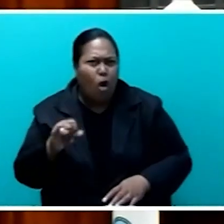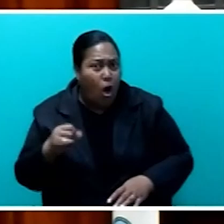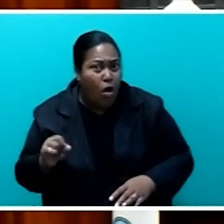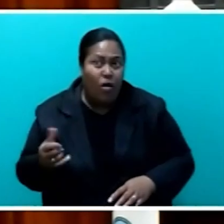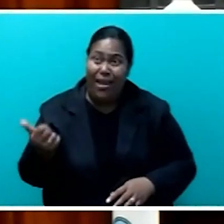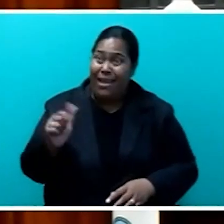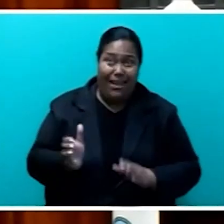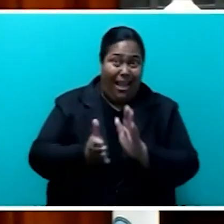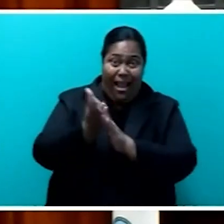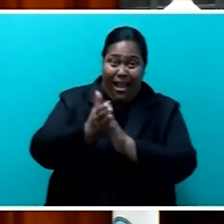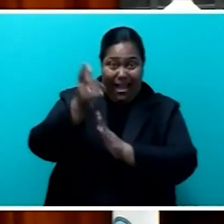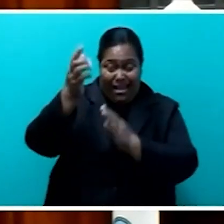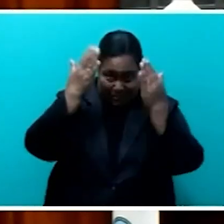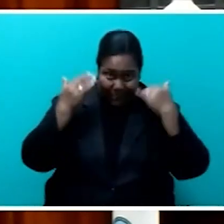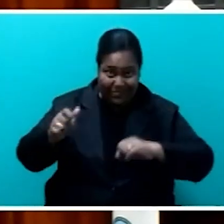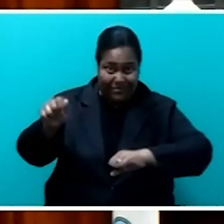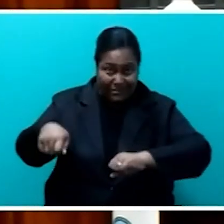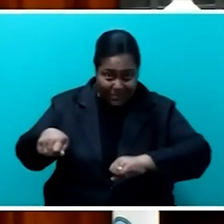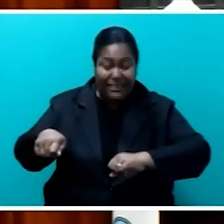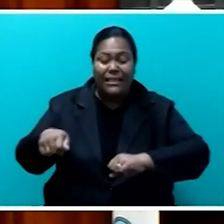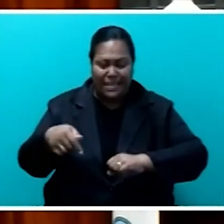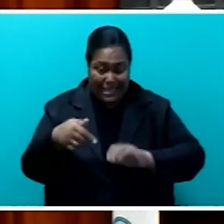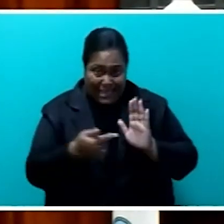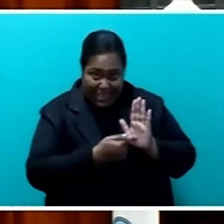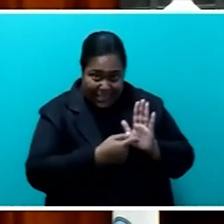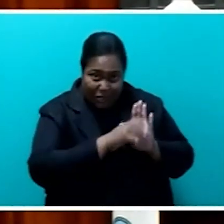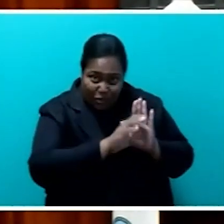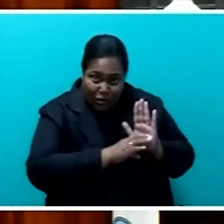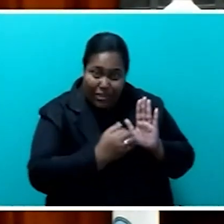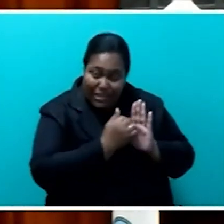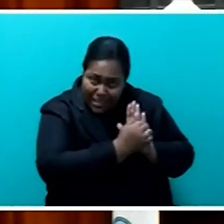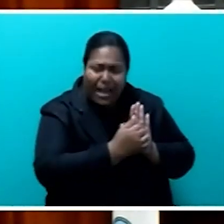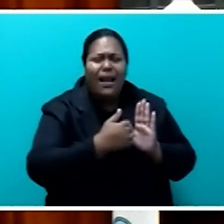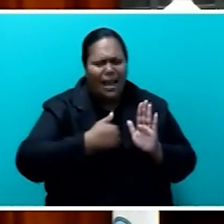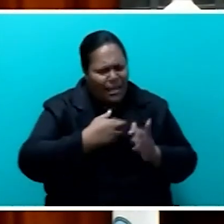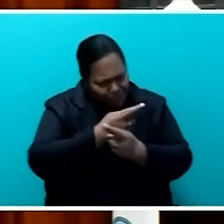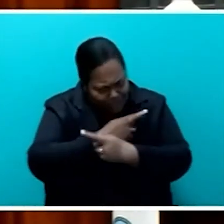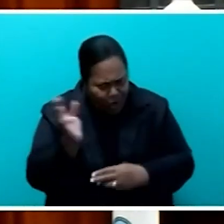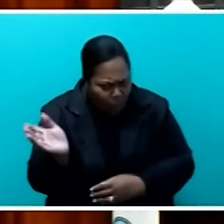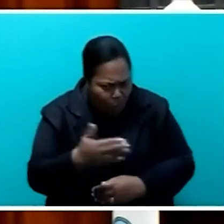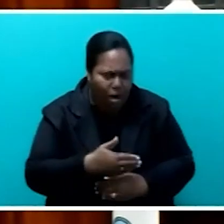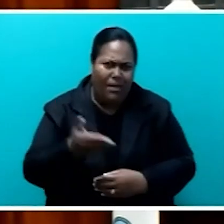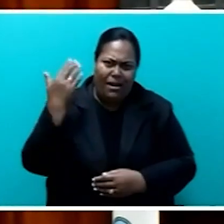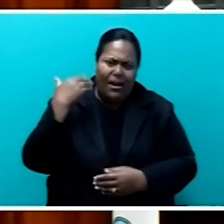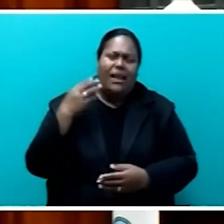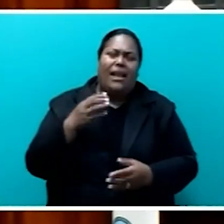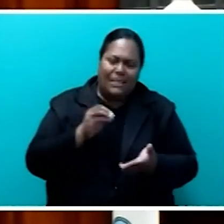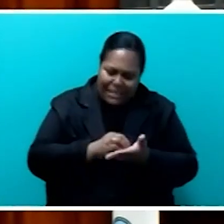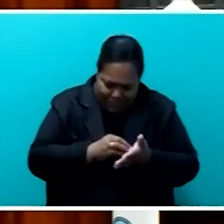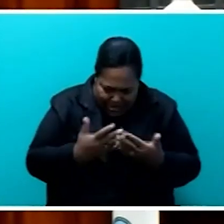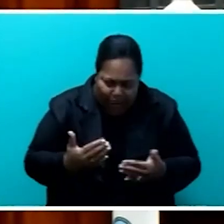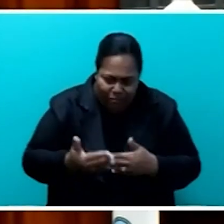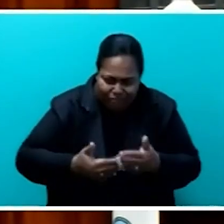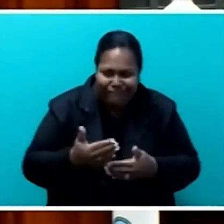high office holders mentioned in this section, and I respect all the past and serving